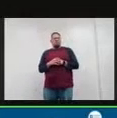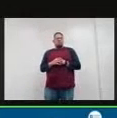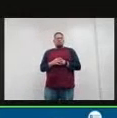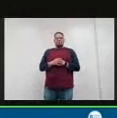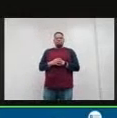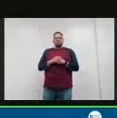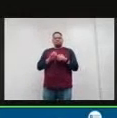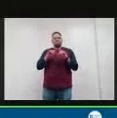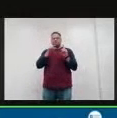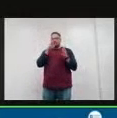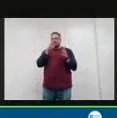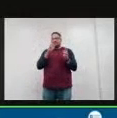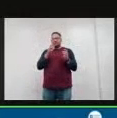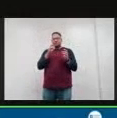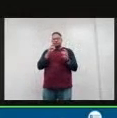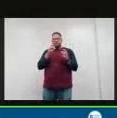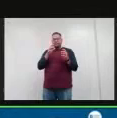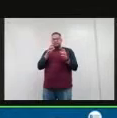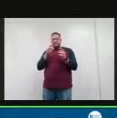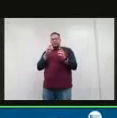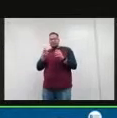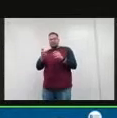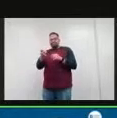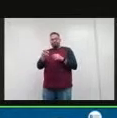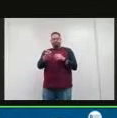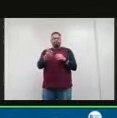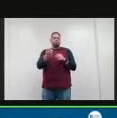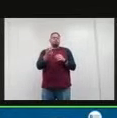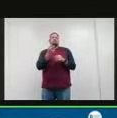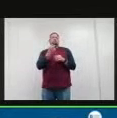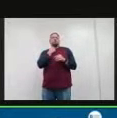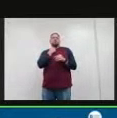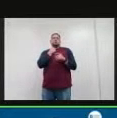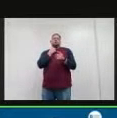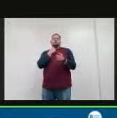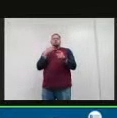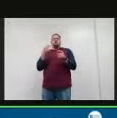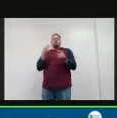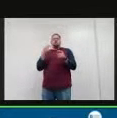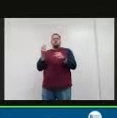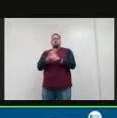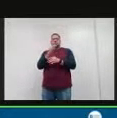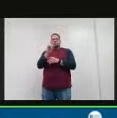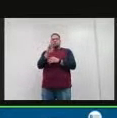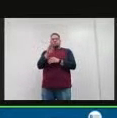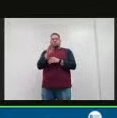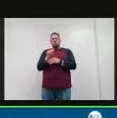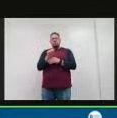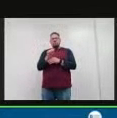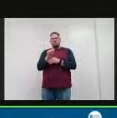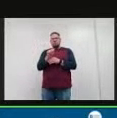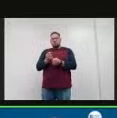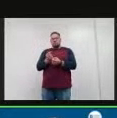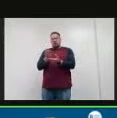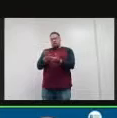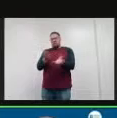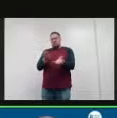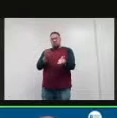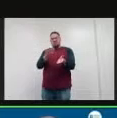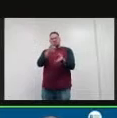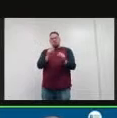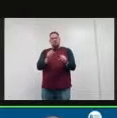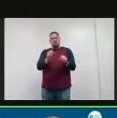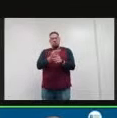But I don't want to pigeonhole you into using the OSBA's product. You can use any product that you choose, whatever you think is going to work